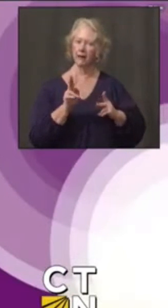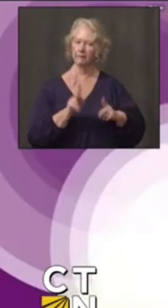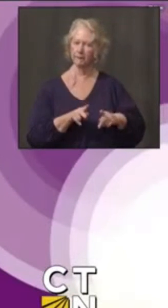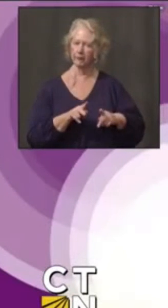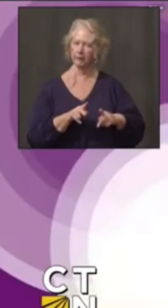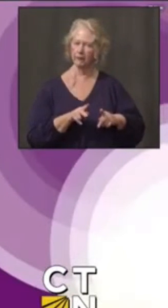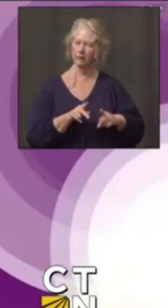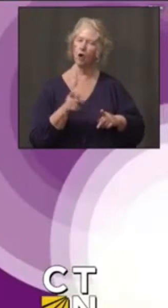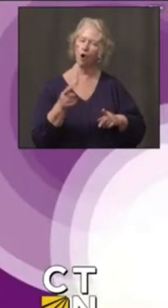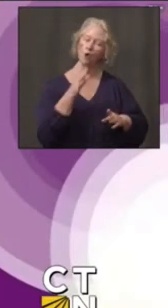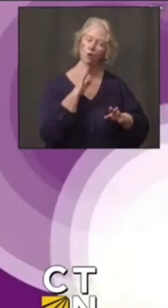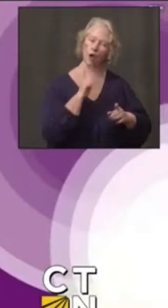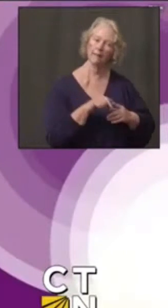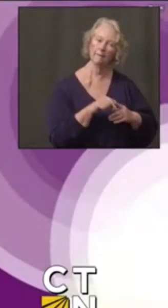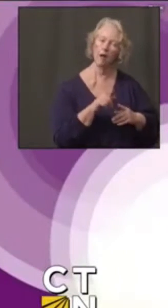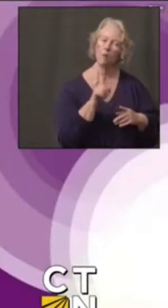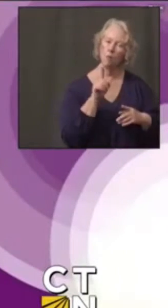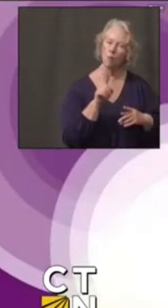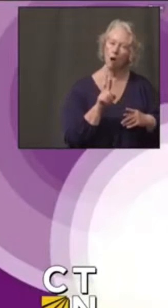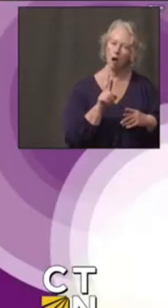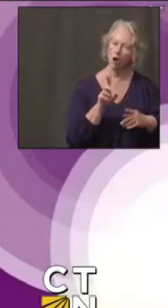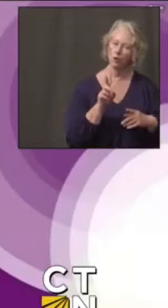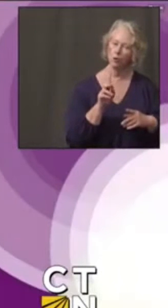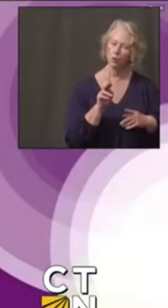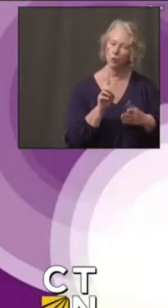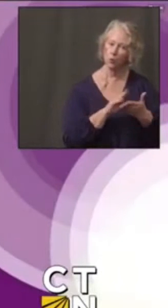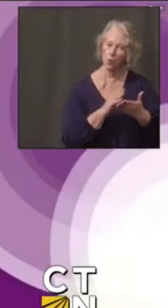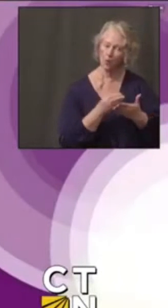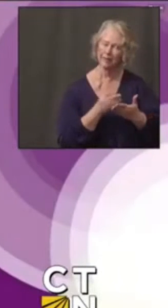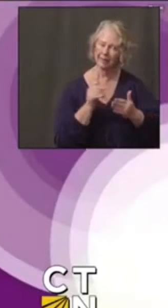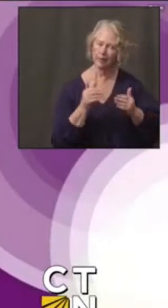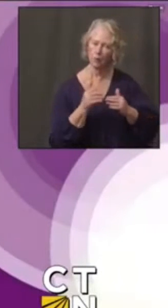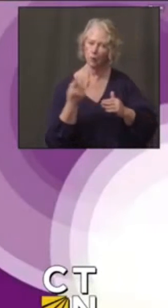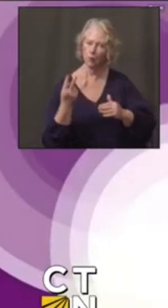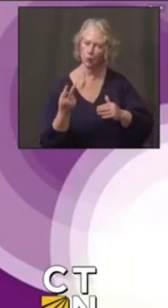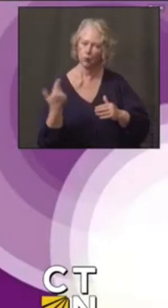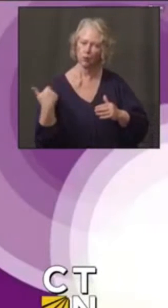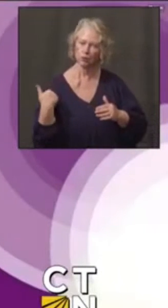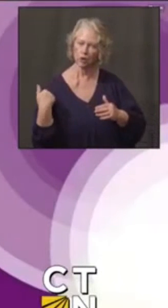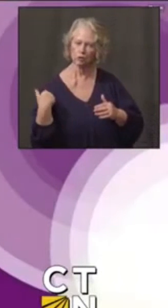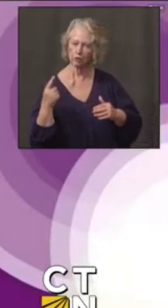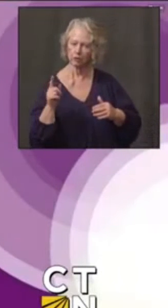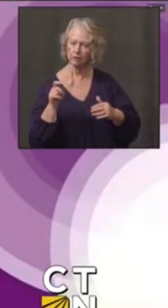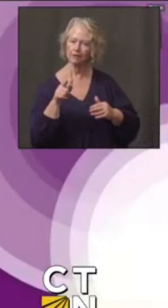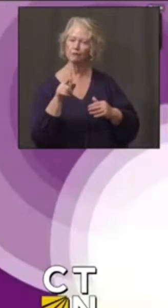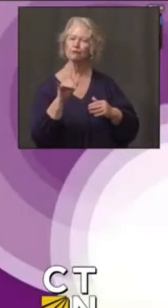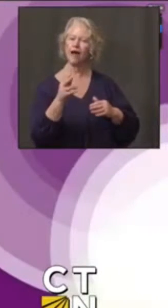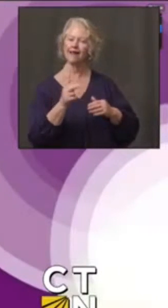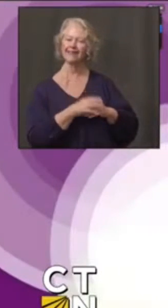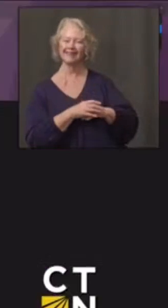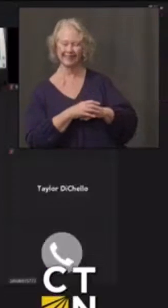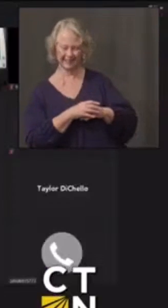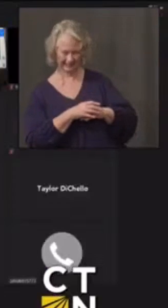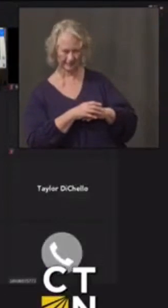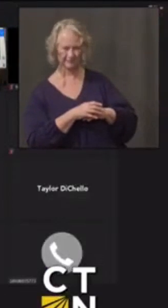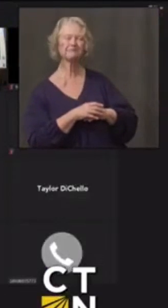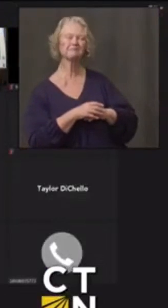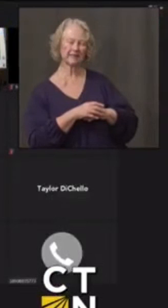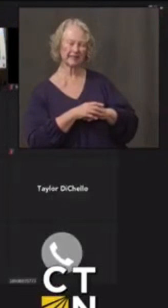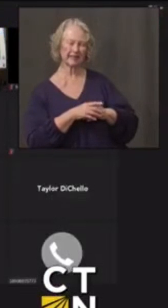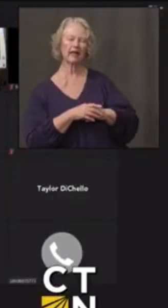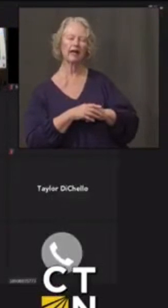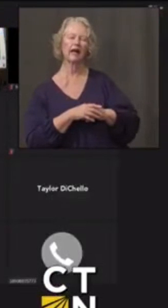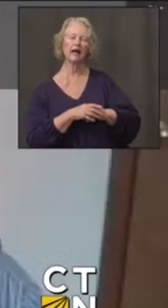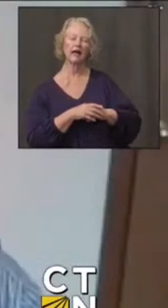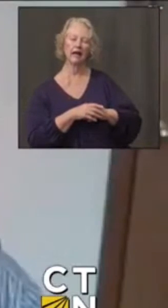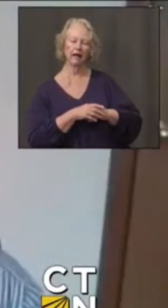equal 2 injections? Yeah, that is my understanding of how that works, but John would Oh, yes, thank you. Clarify that that